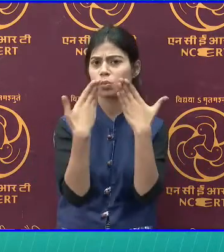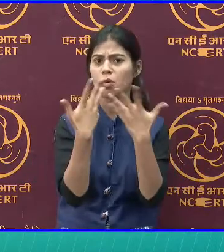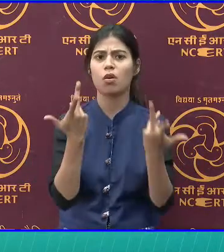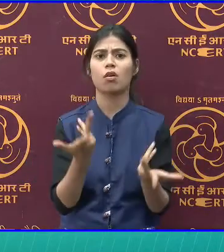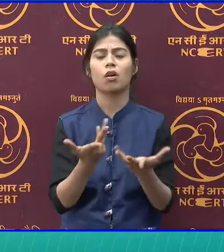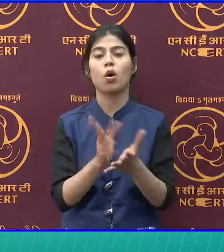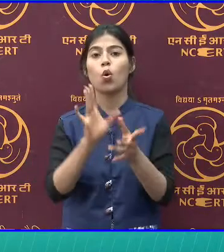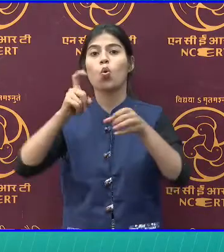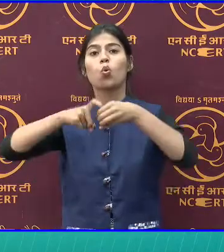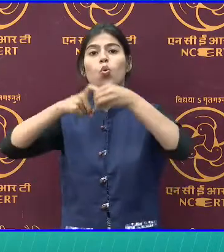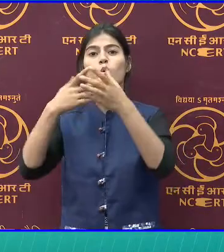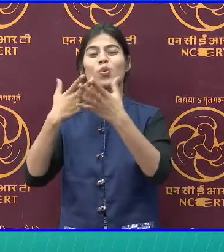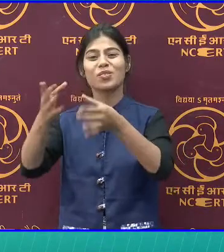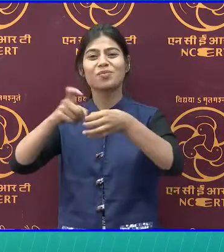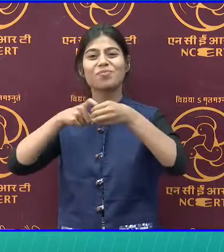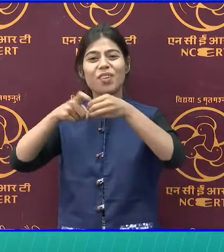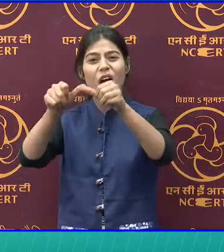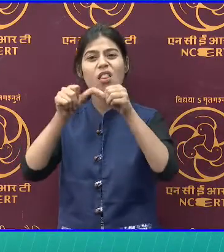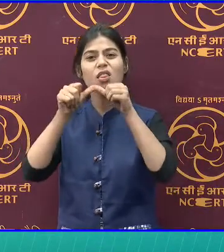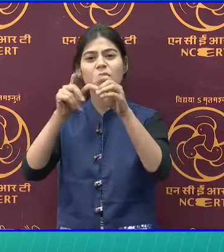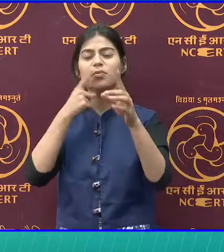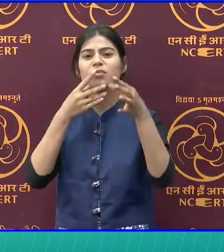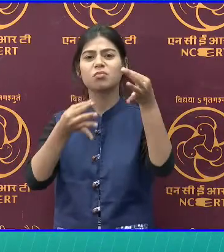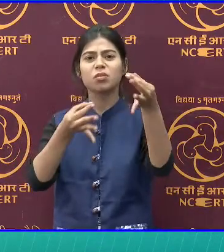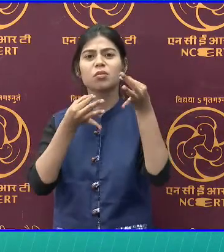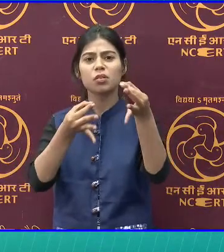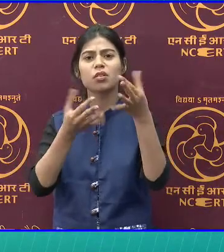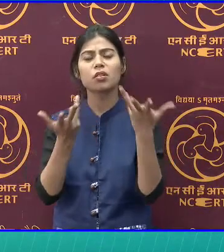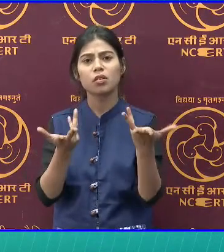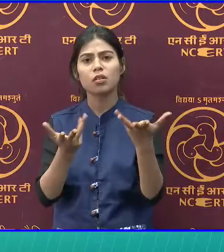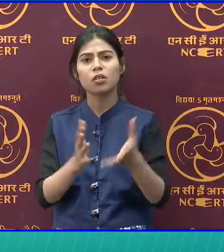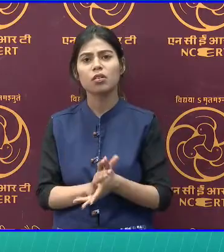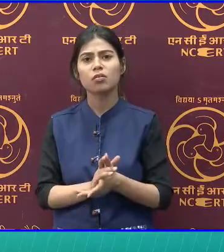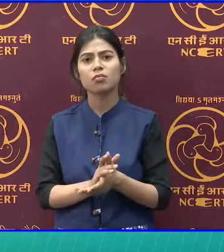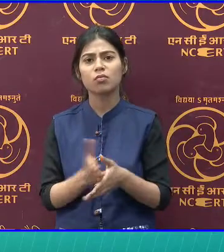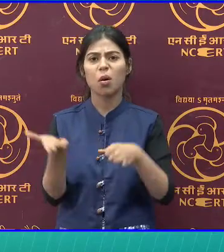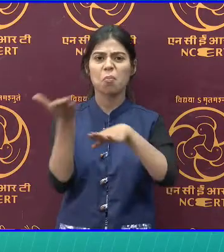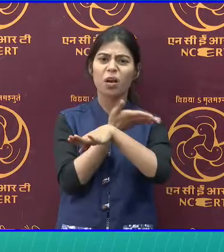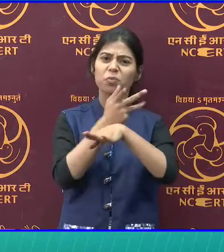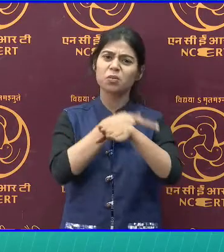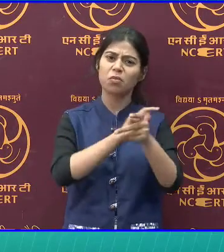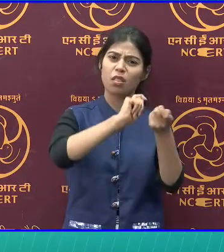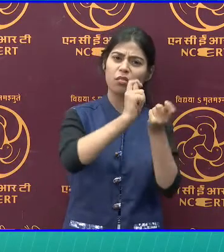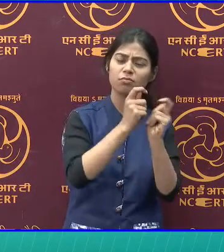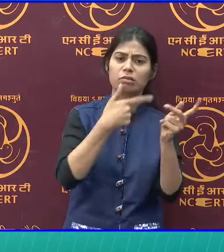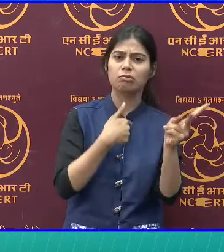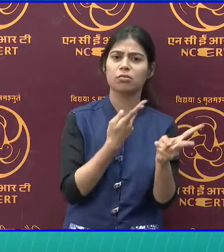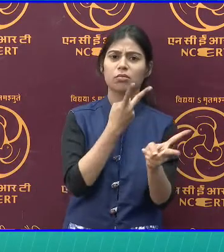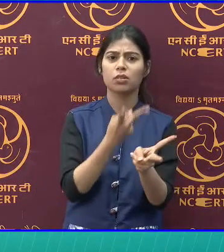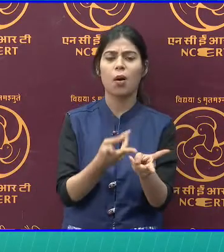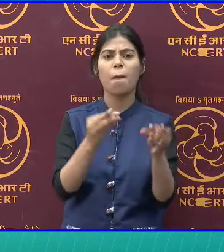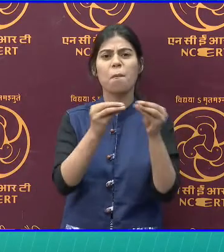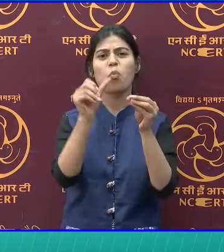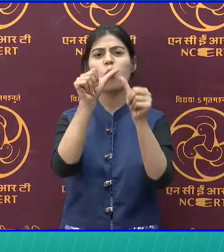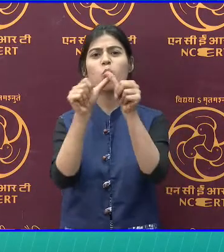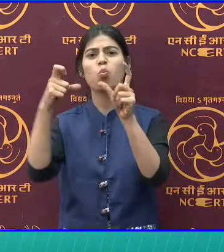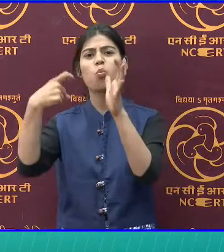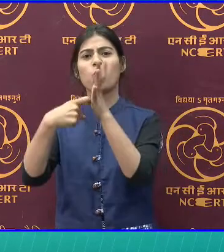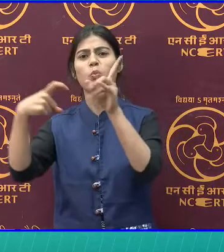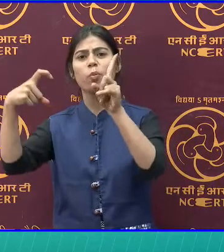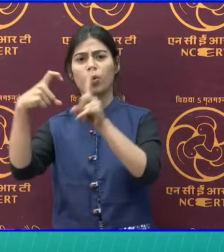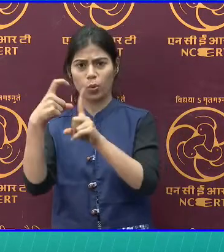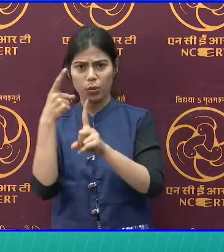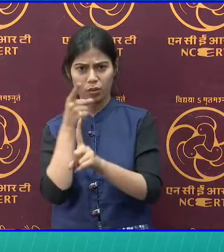questions and the examination system is promoting rote memorization actually. Even though boards are attempting to